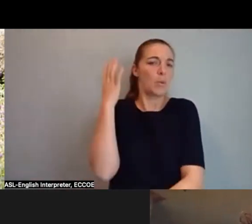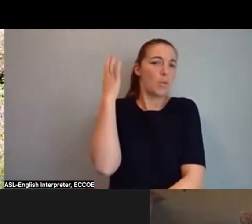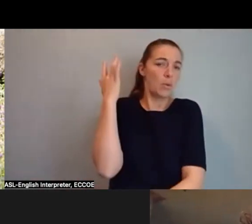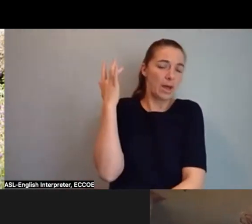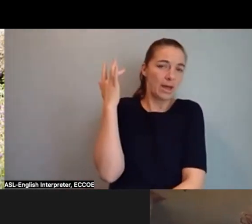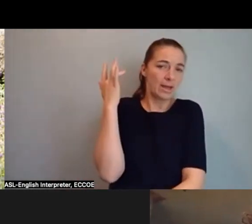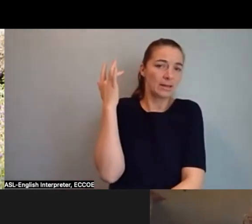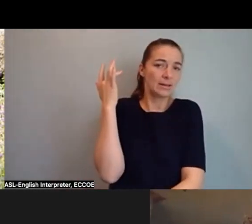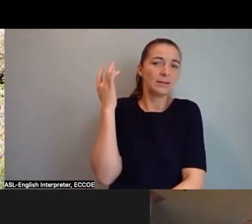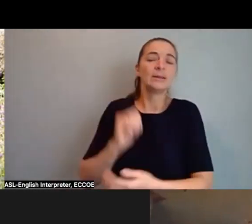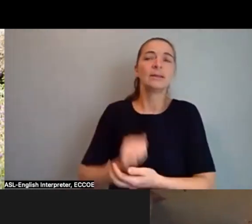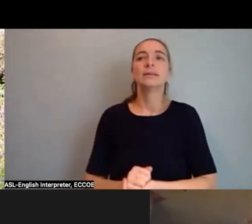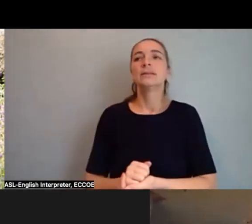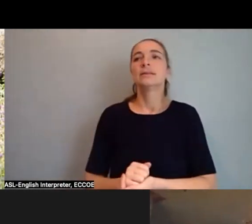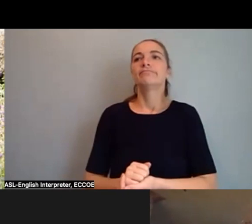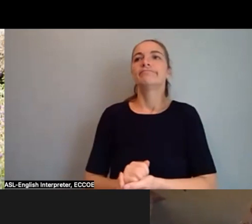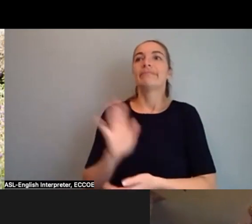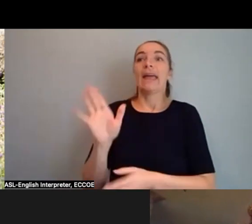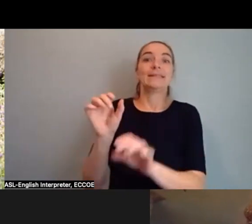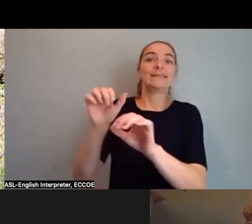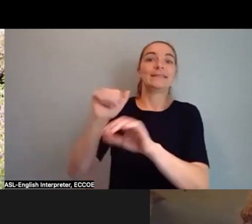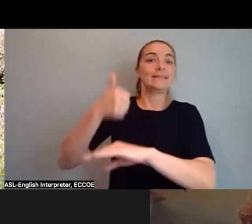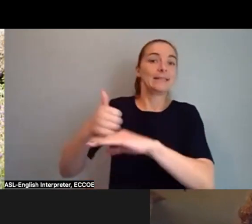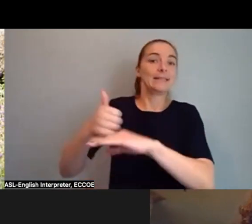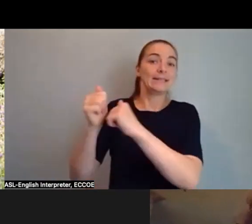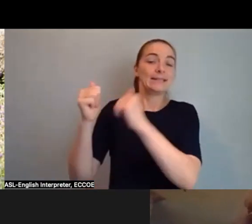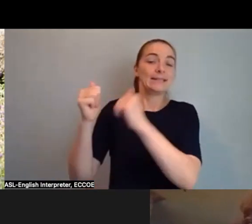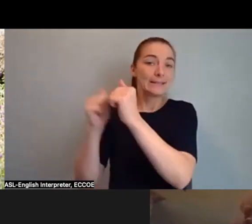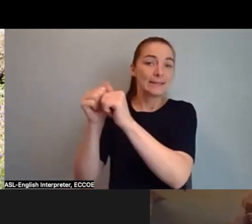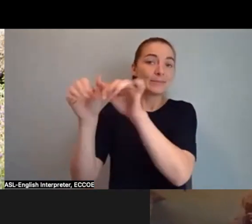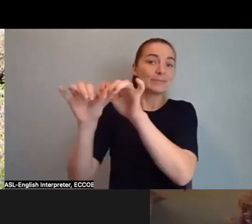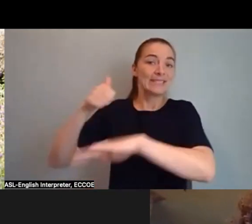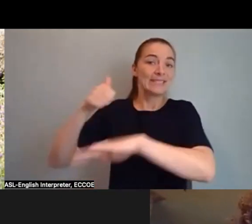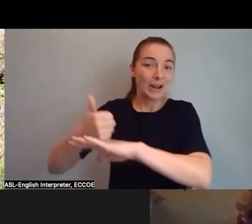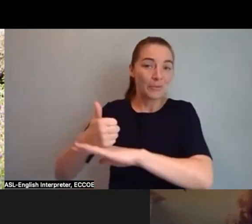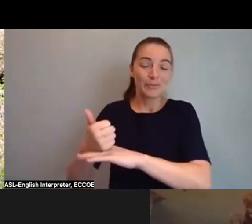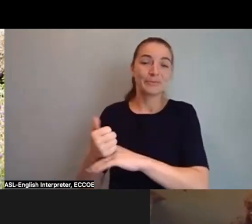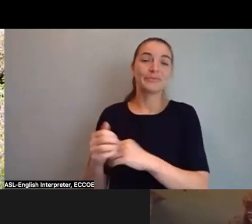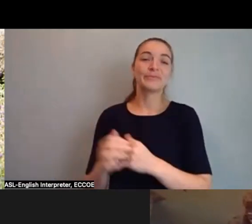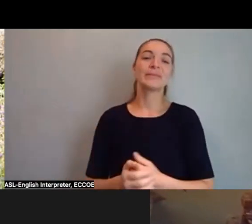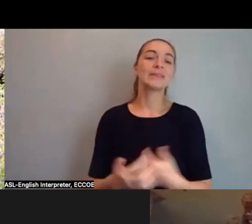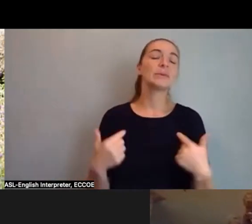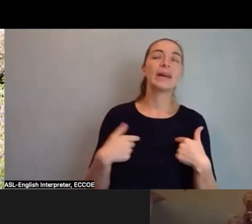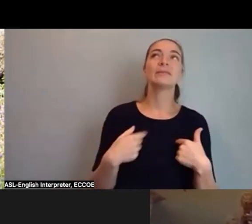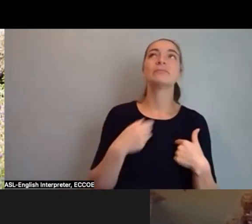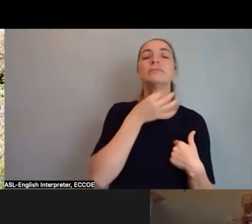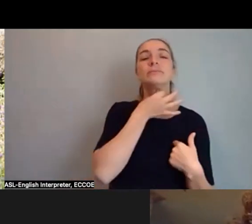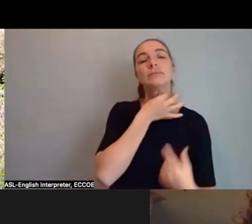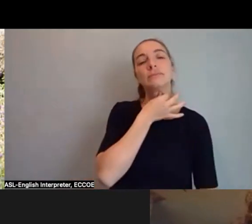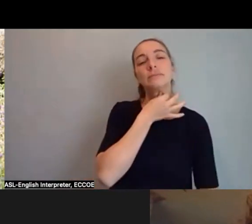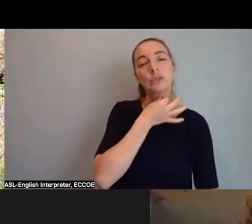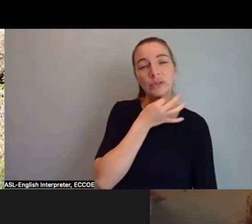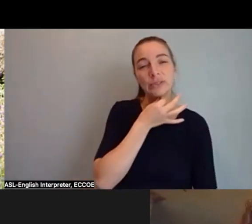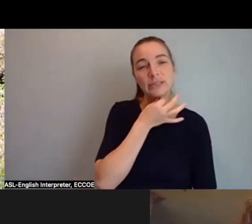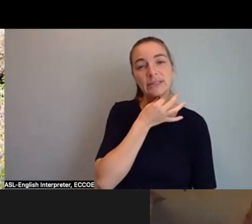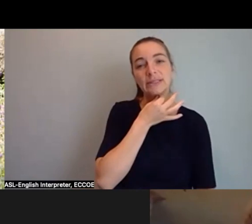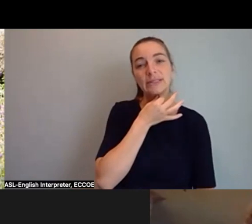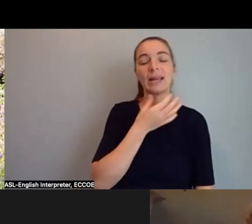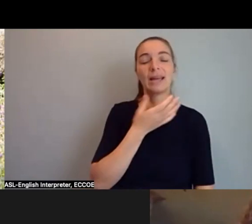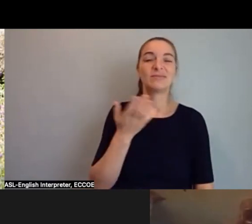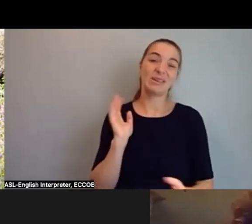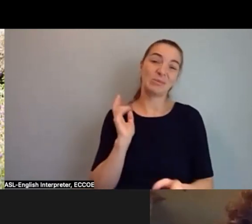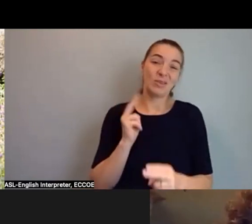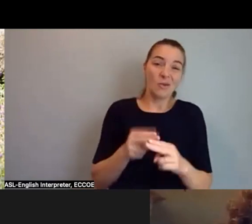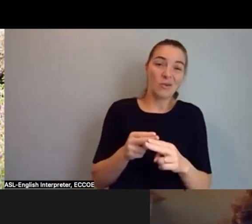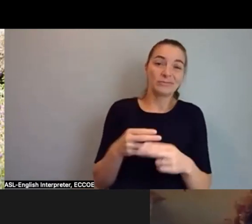we sort of speak to, I guess, we could call them the settlers in the